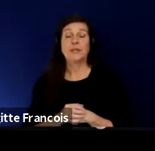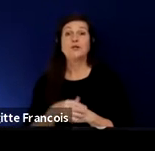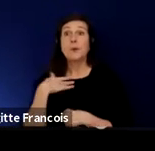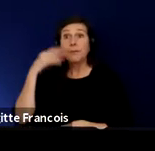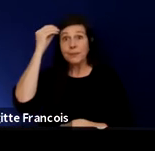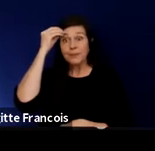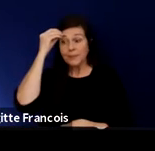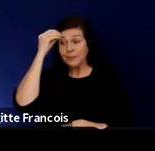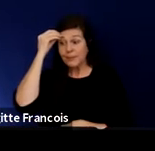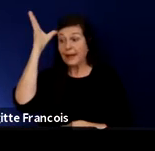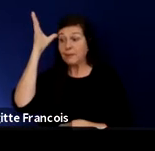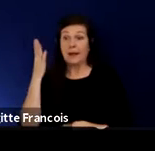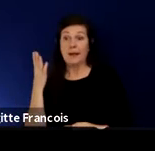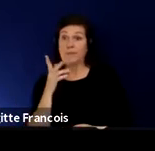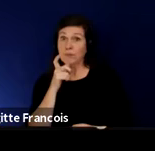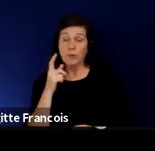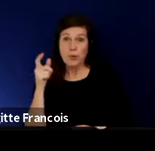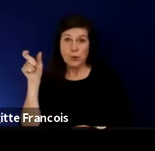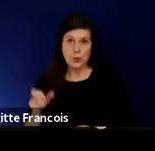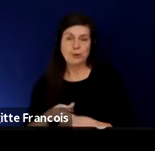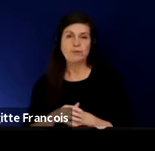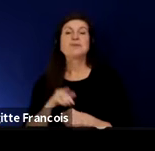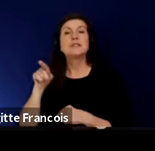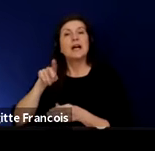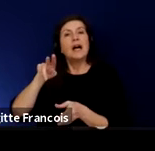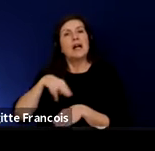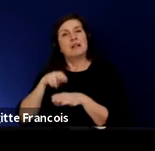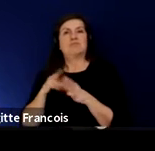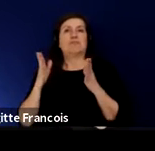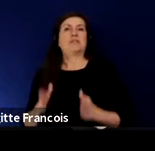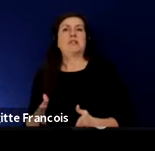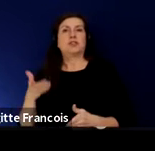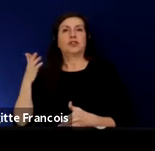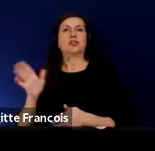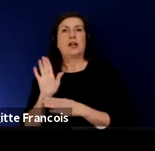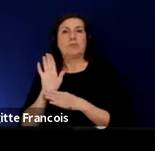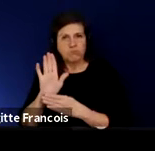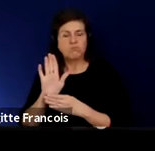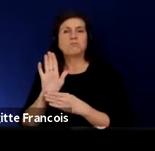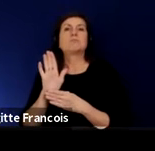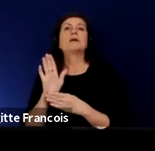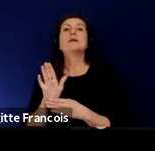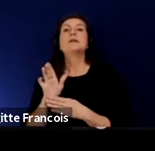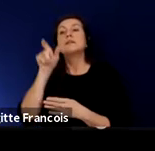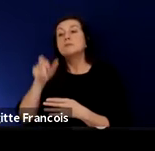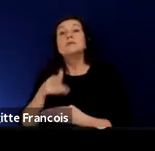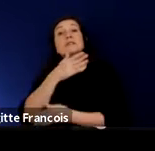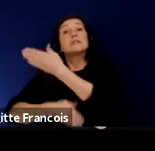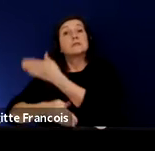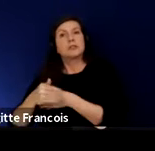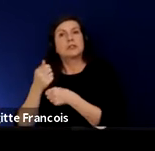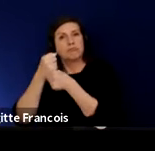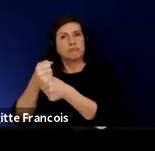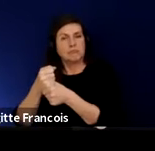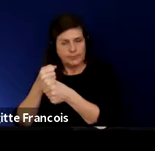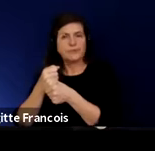invited, they consist of national representations from disabled persons organizations and or individuals